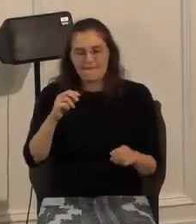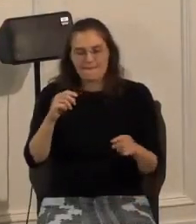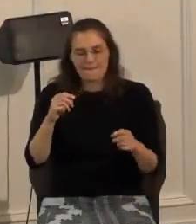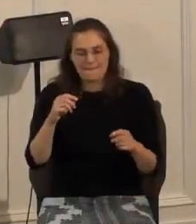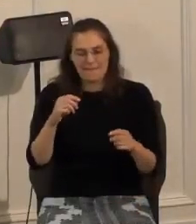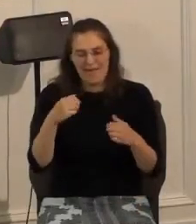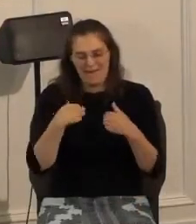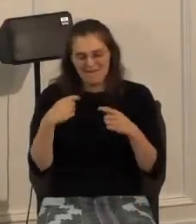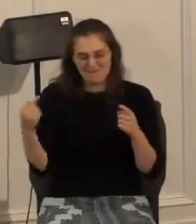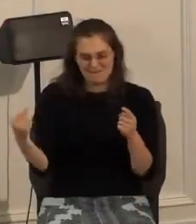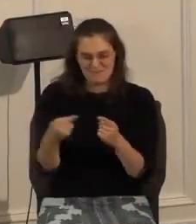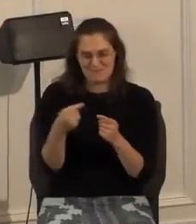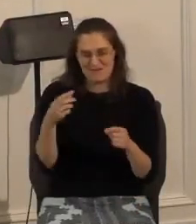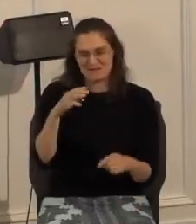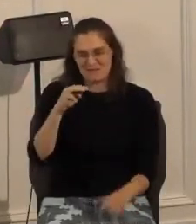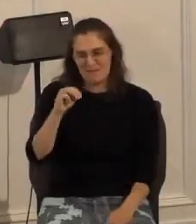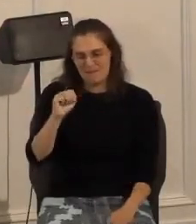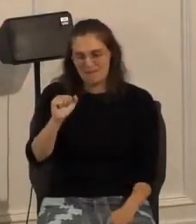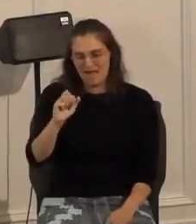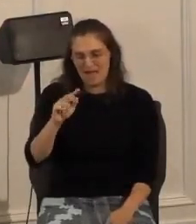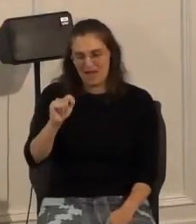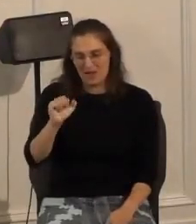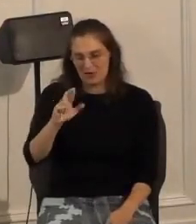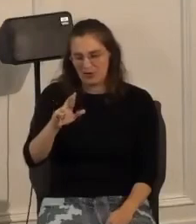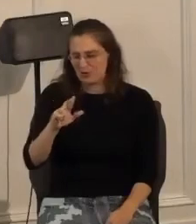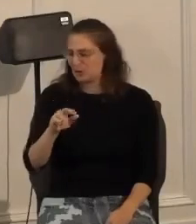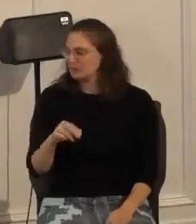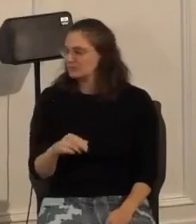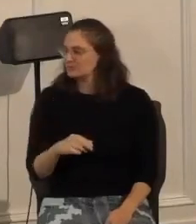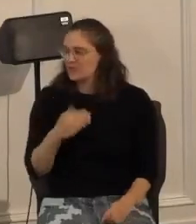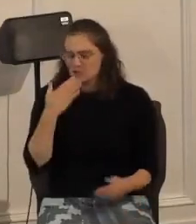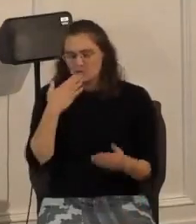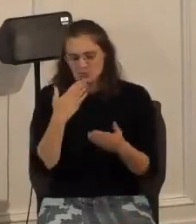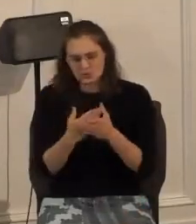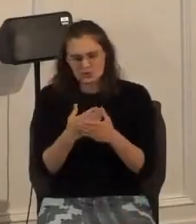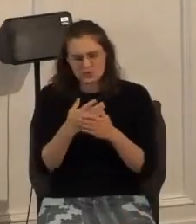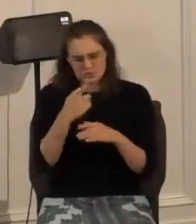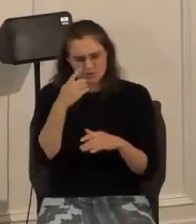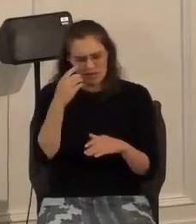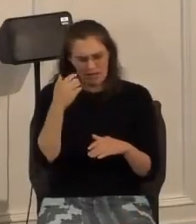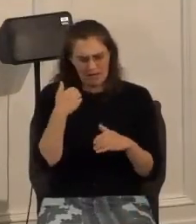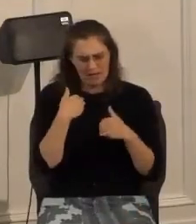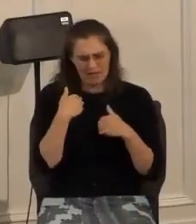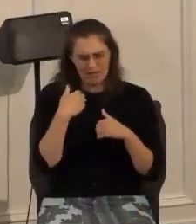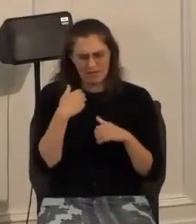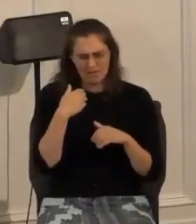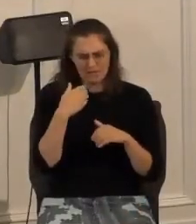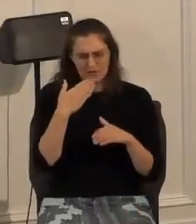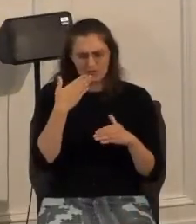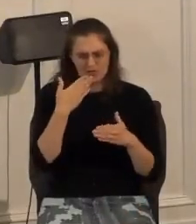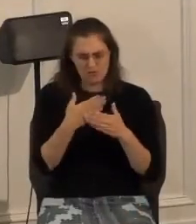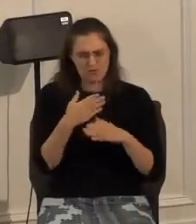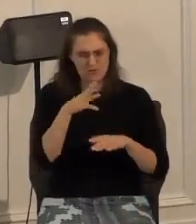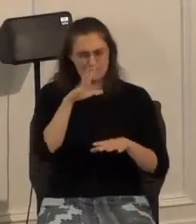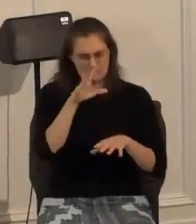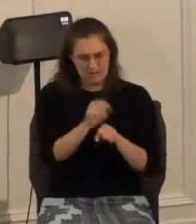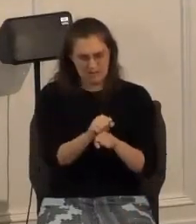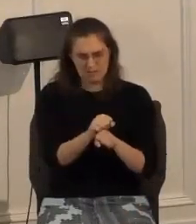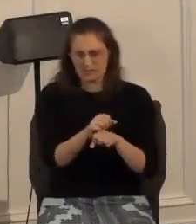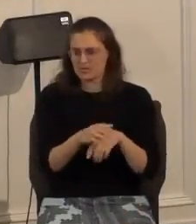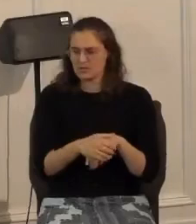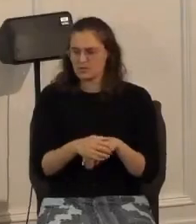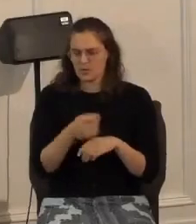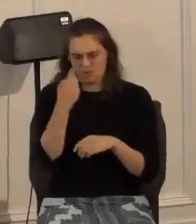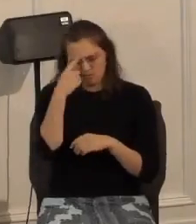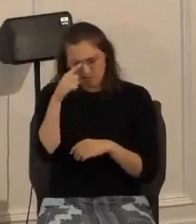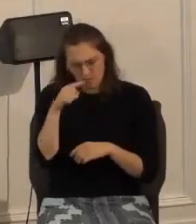manners habits and get some good manners habits that I used to have, but I've gotten bad about it. You know what I mean? Manners matter. Now, why do